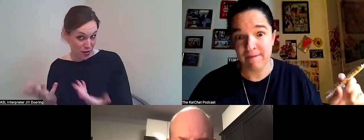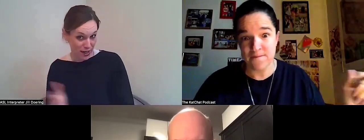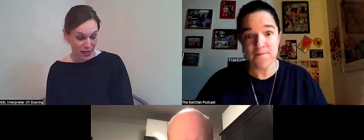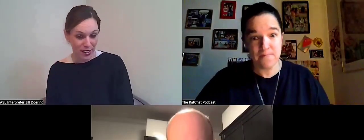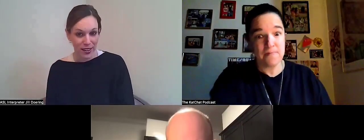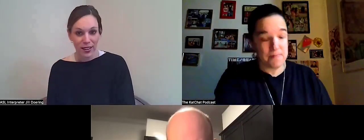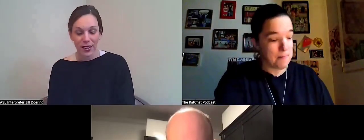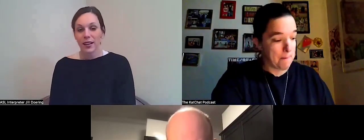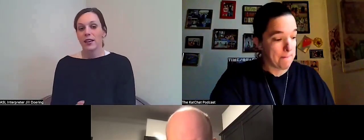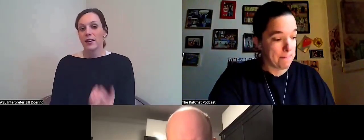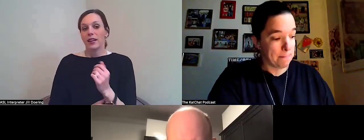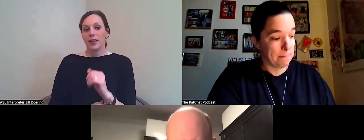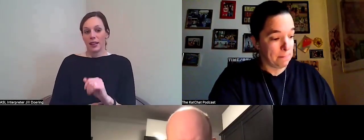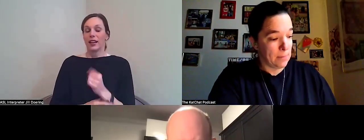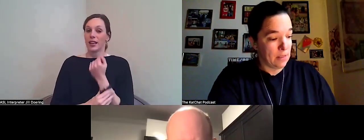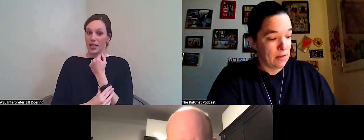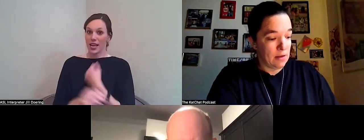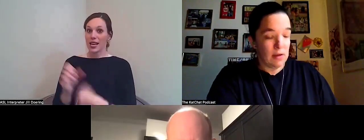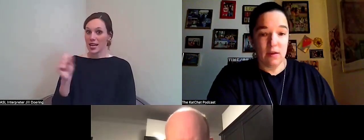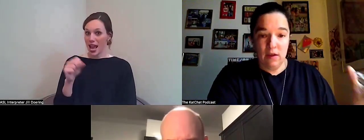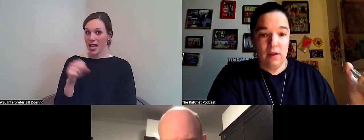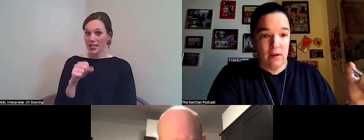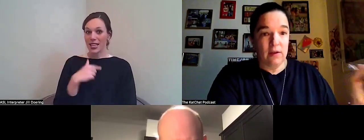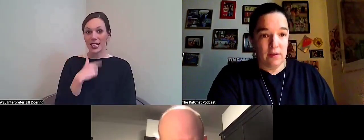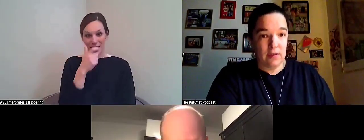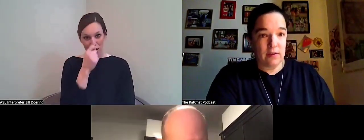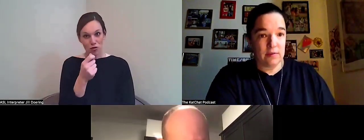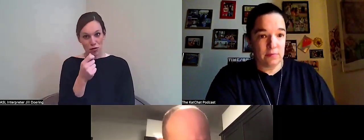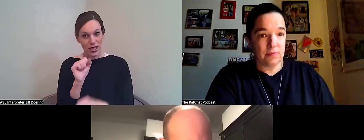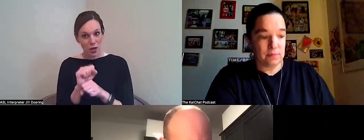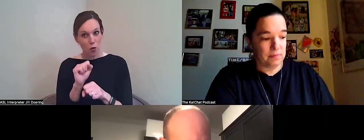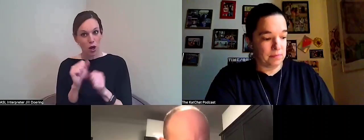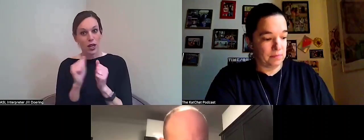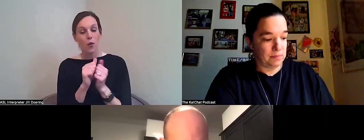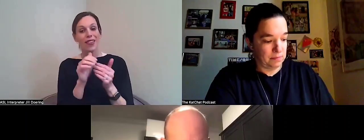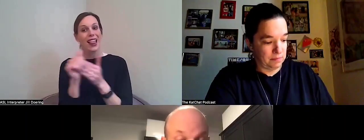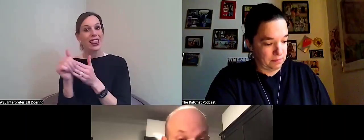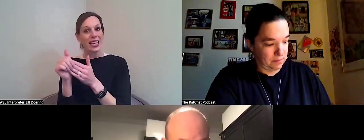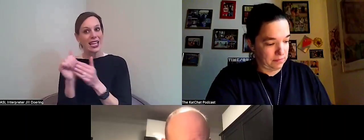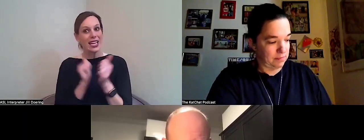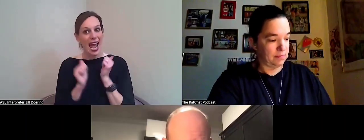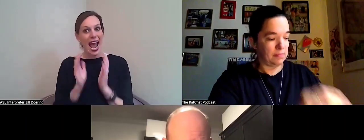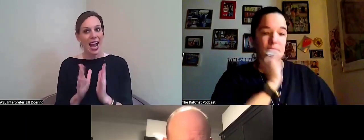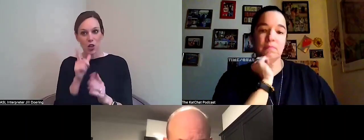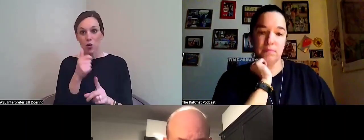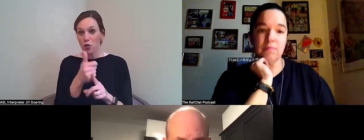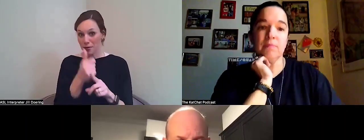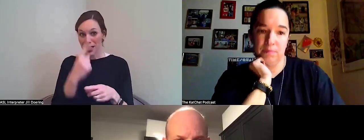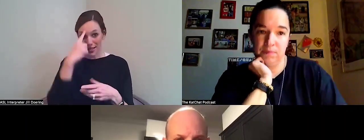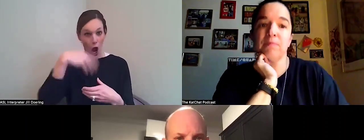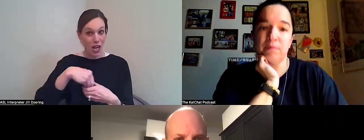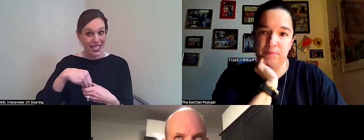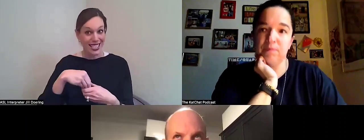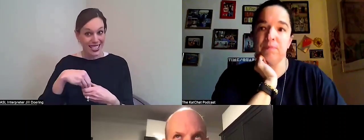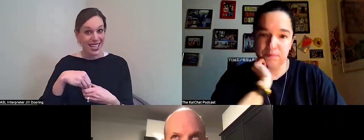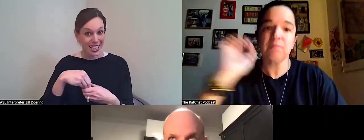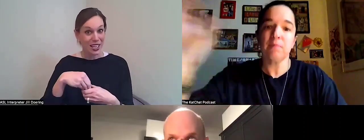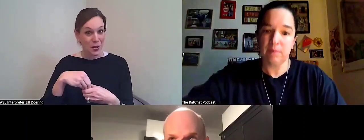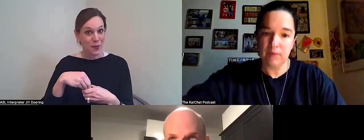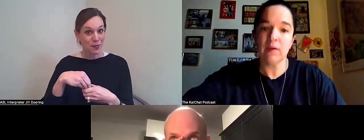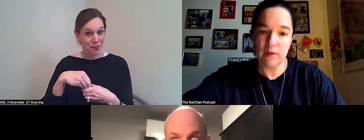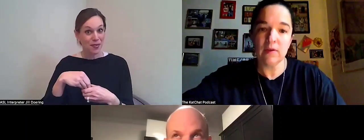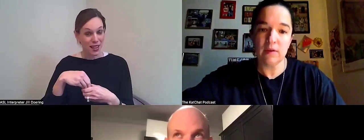yes. It's interesting working with a lead actor who is autistic. I